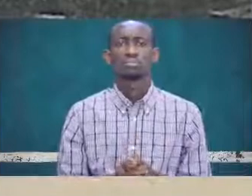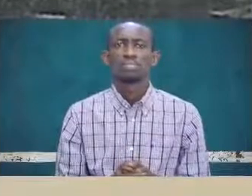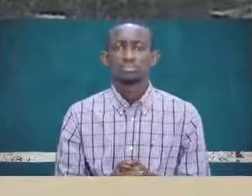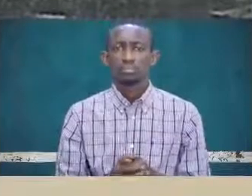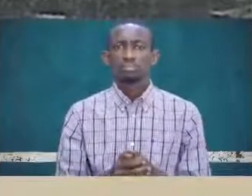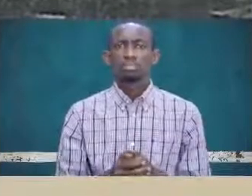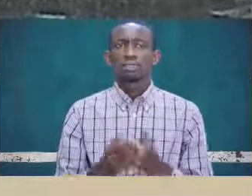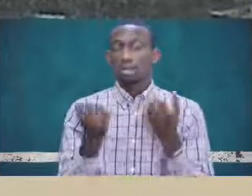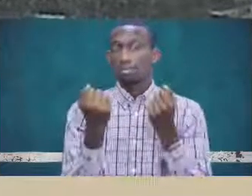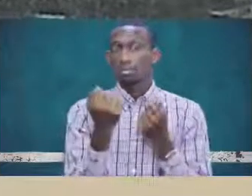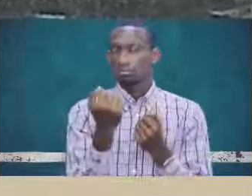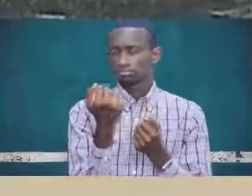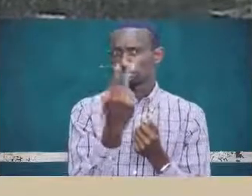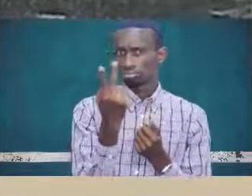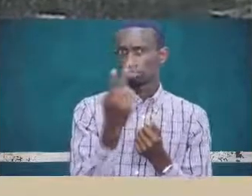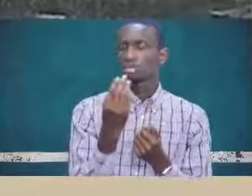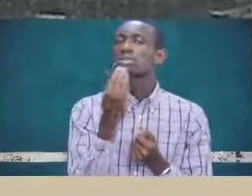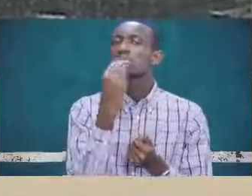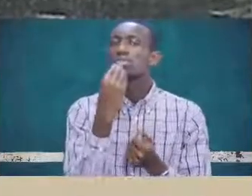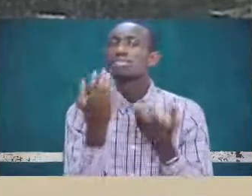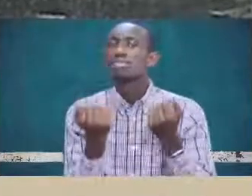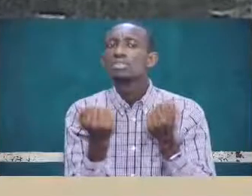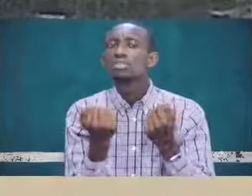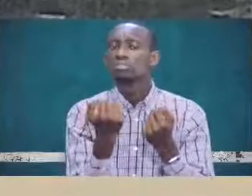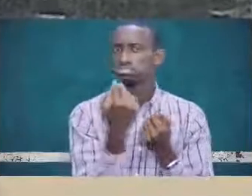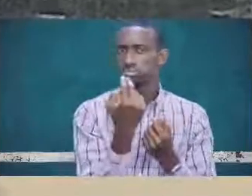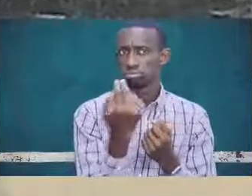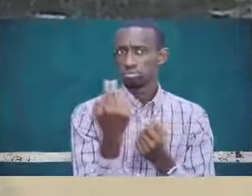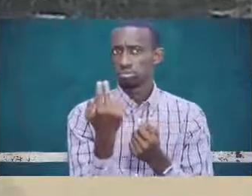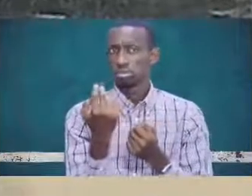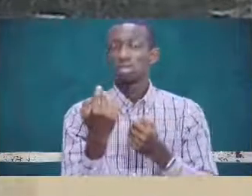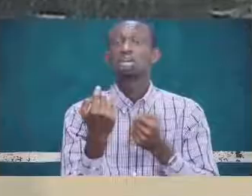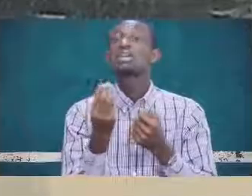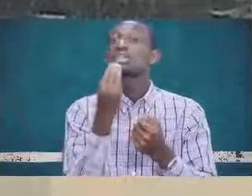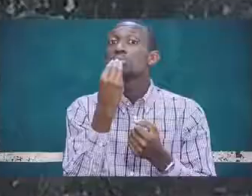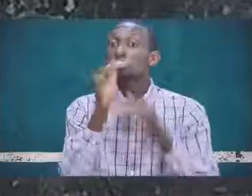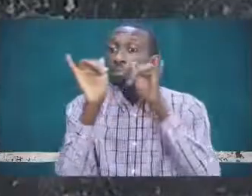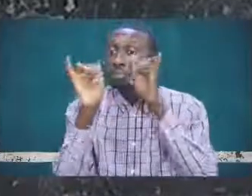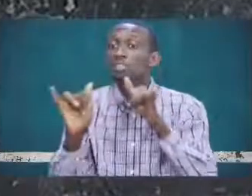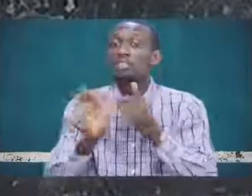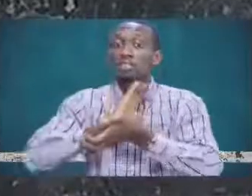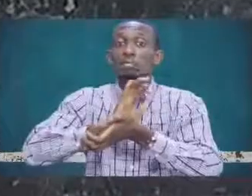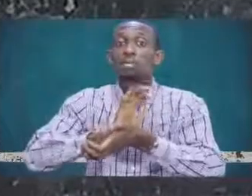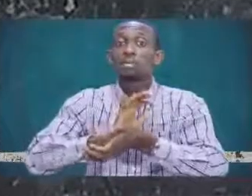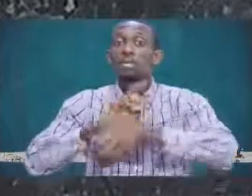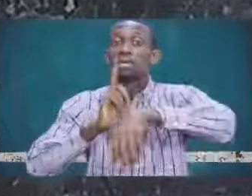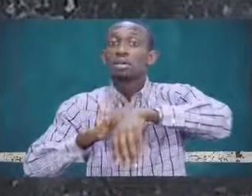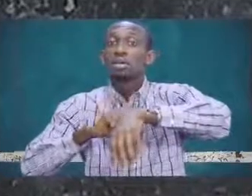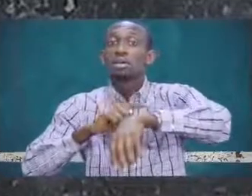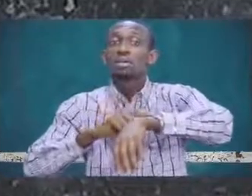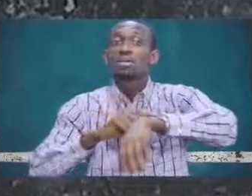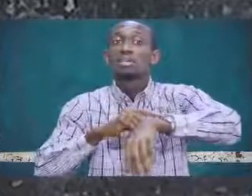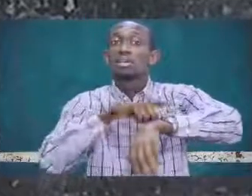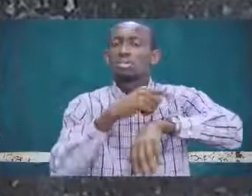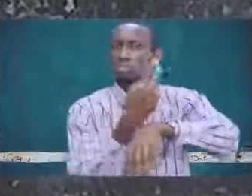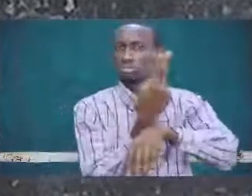to 6 hours. So the food must be in the stomach of between 2 to 6 hours. That's what I'm mentioning about